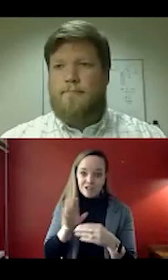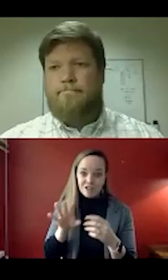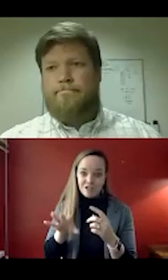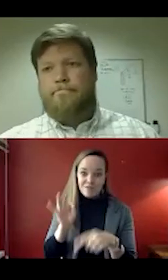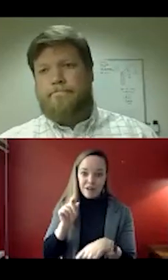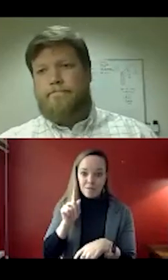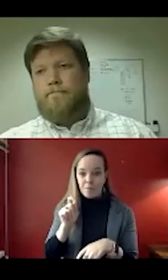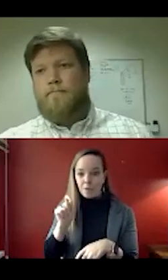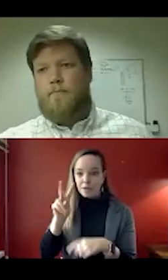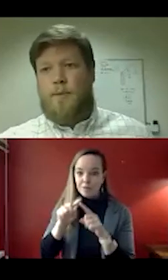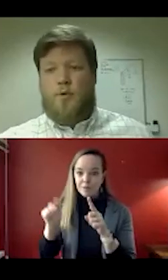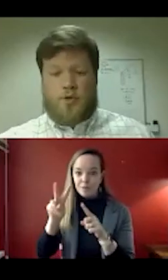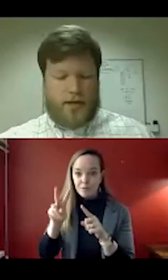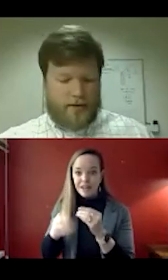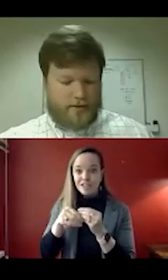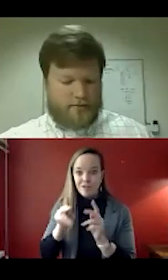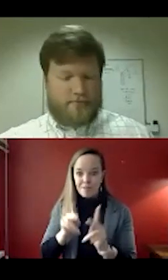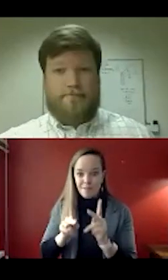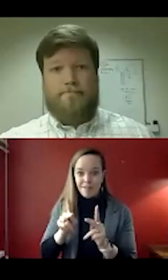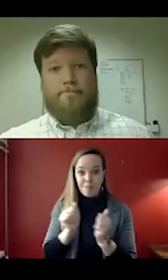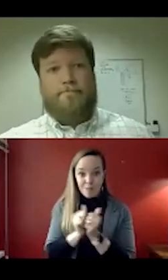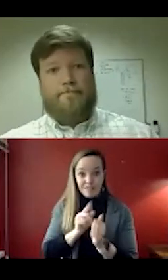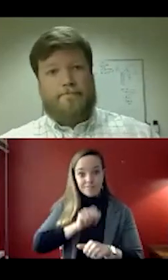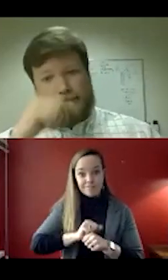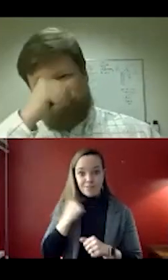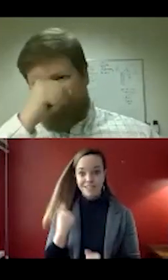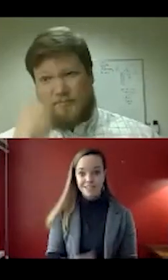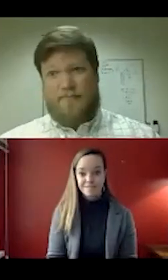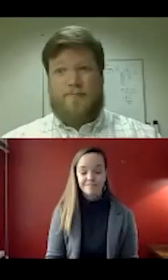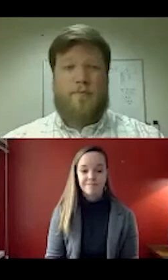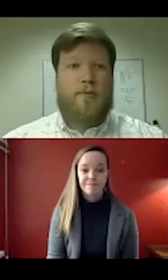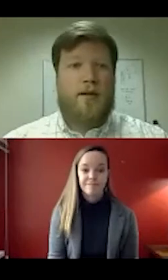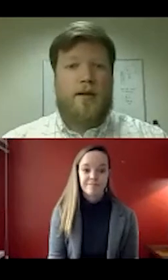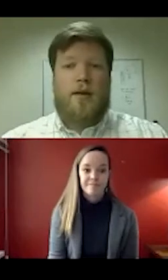here, people who are truly at risk.